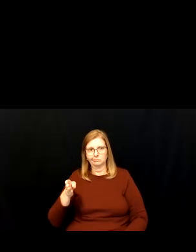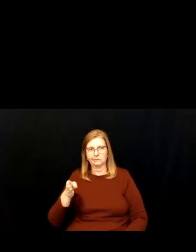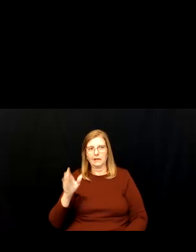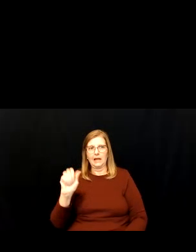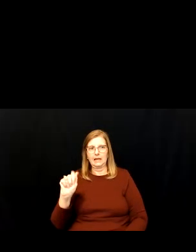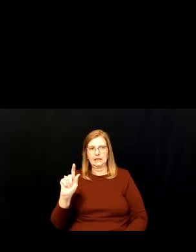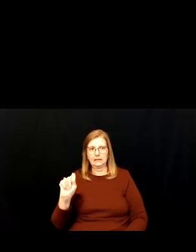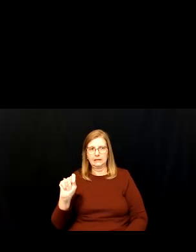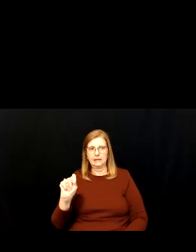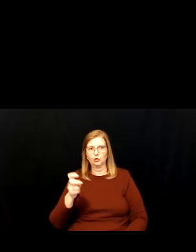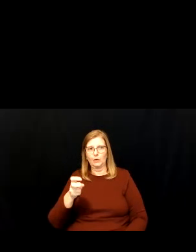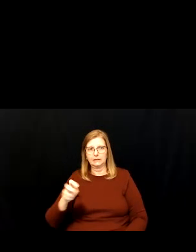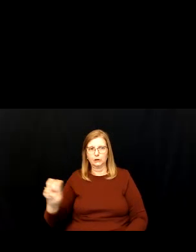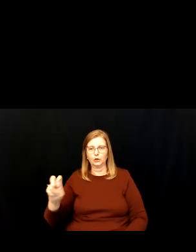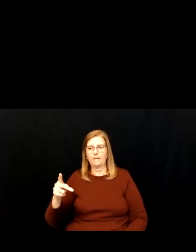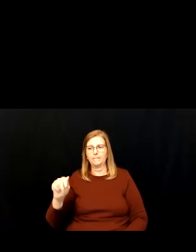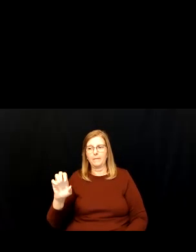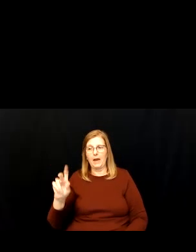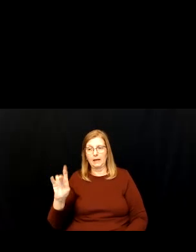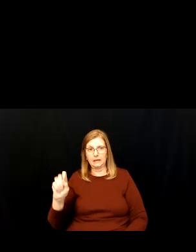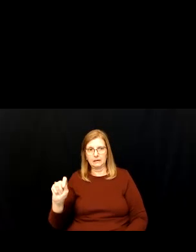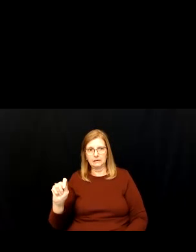/AT transition packet,